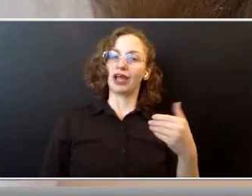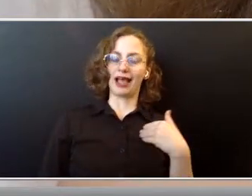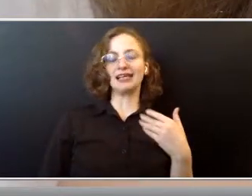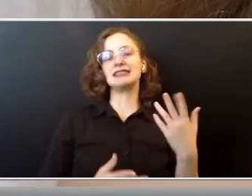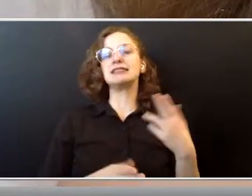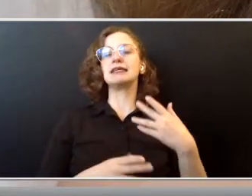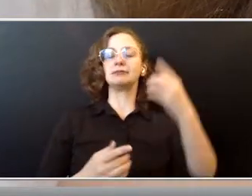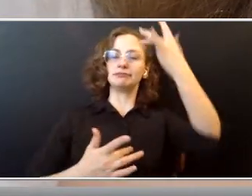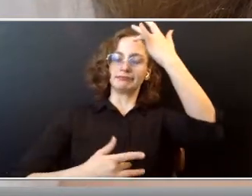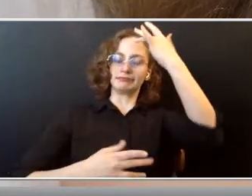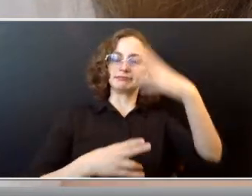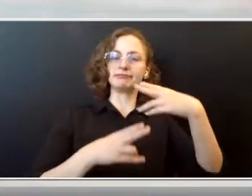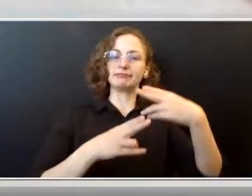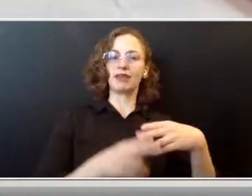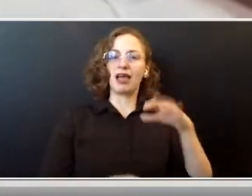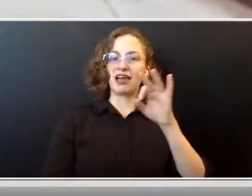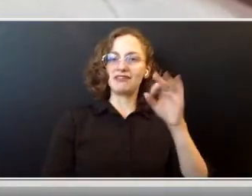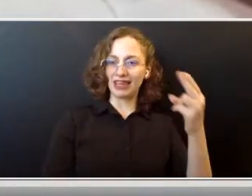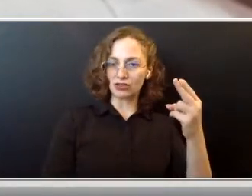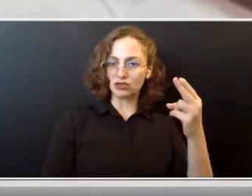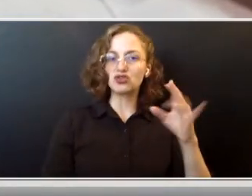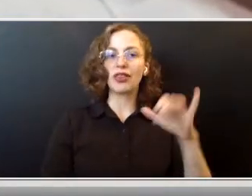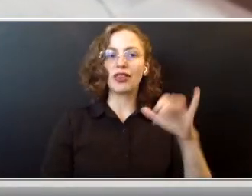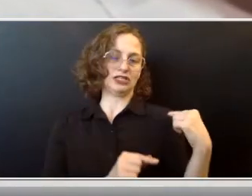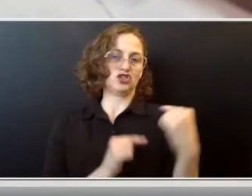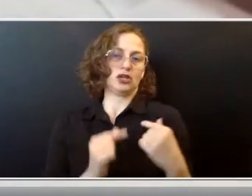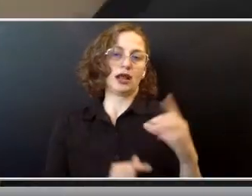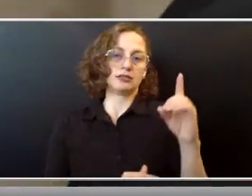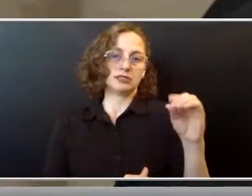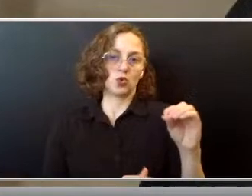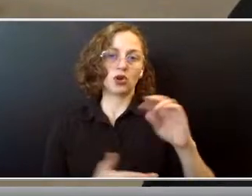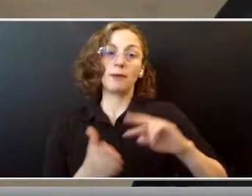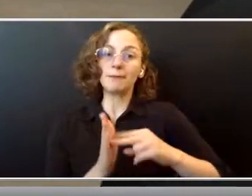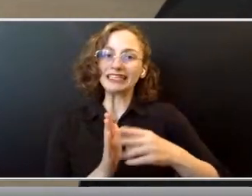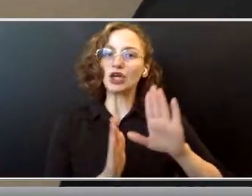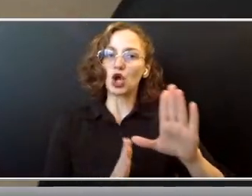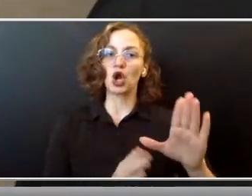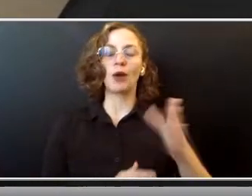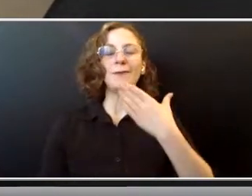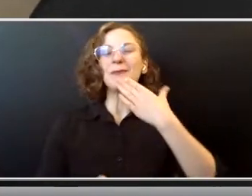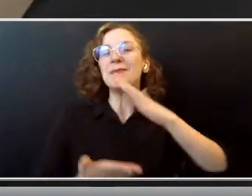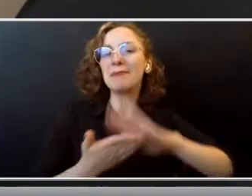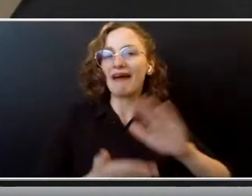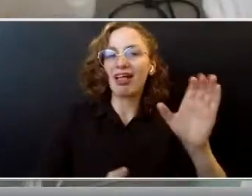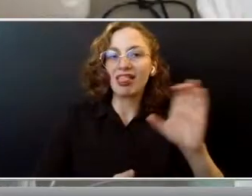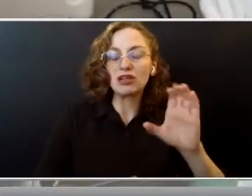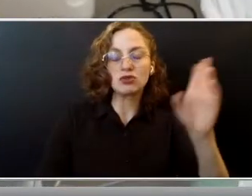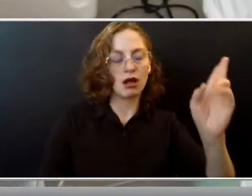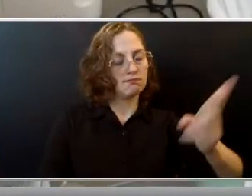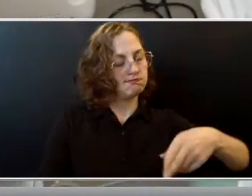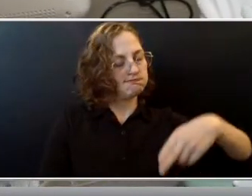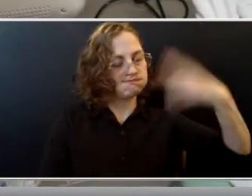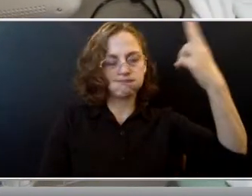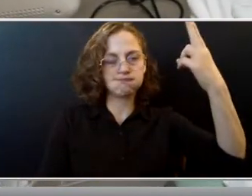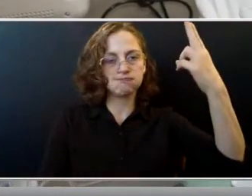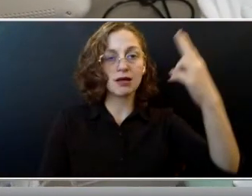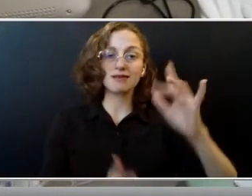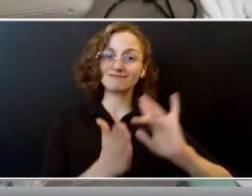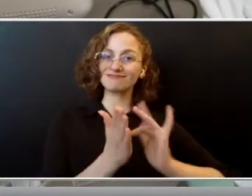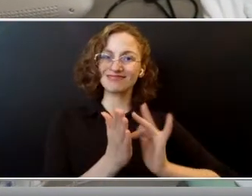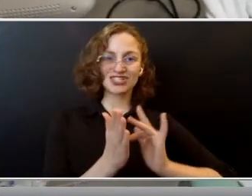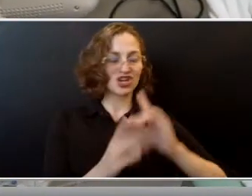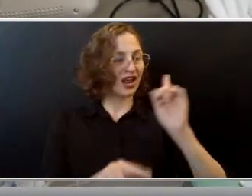genetic disorder that makes Aubrey's bad cholesterol sky high. Medication won't lower it. The only thing that works is